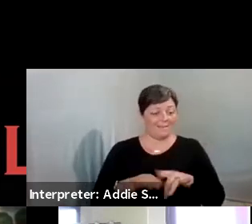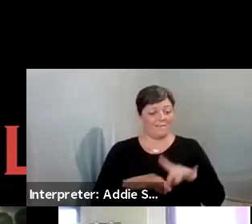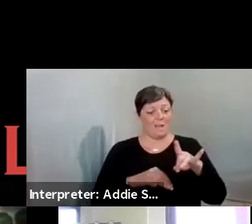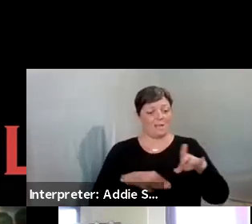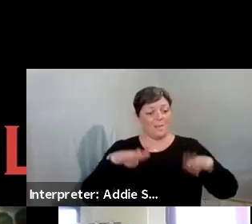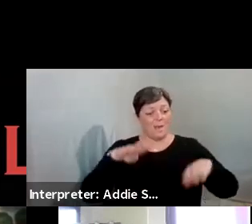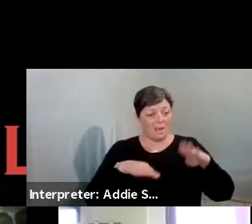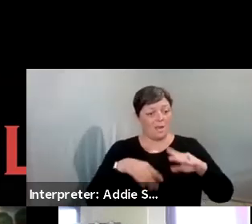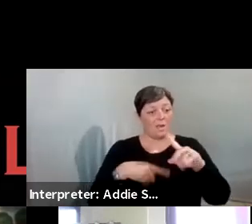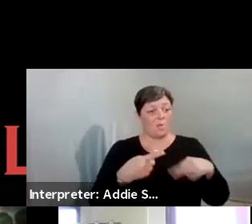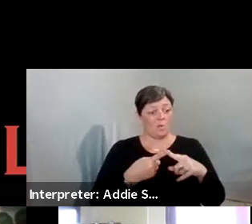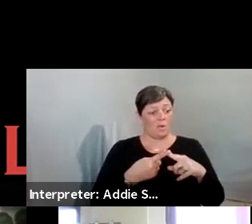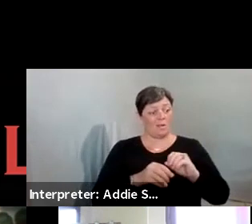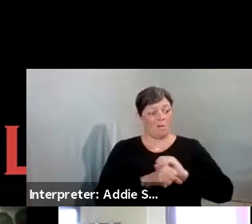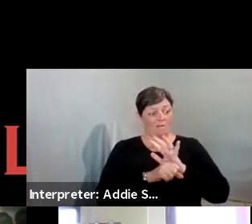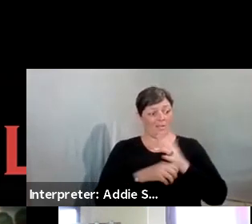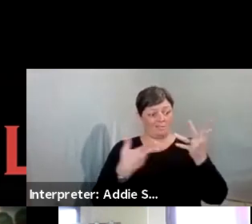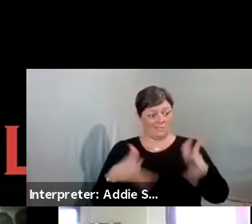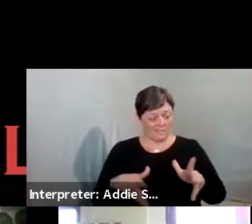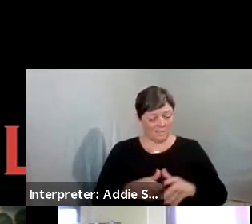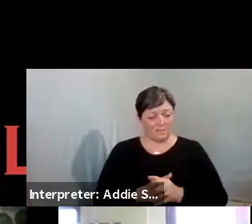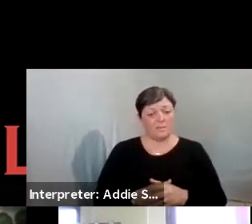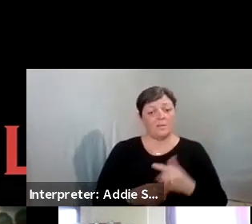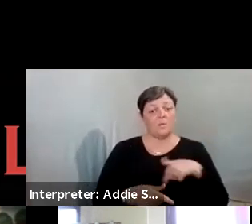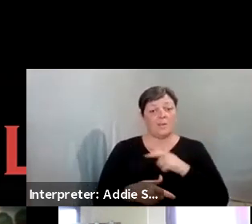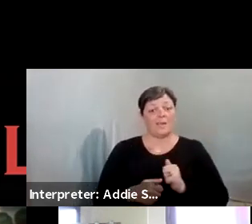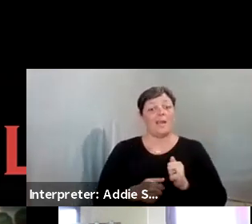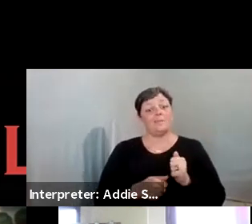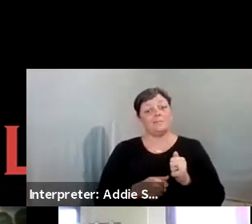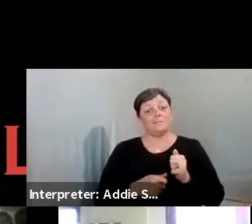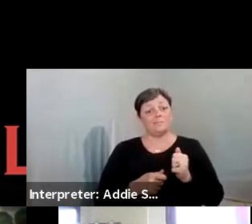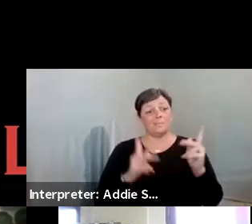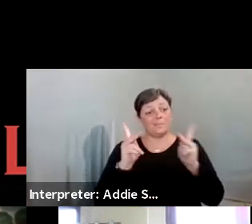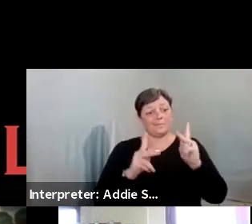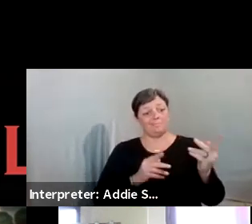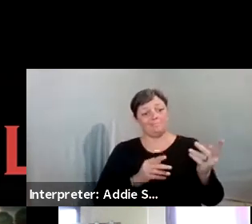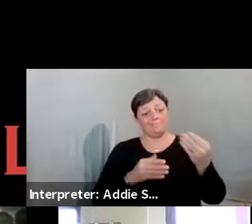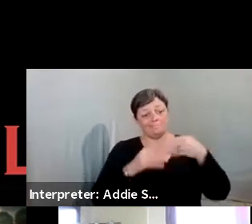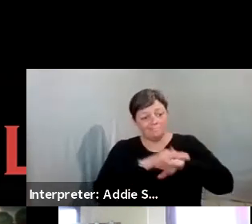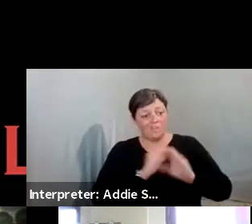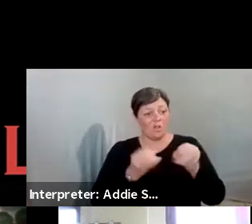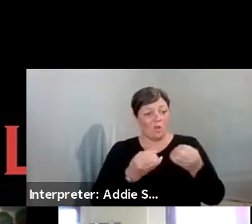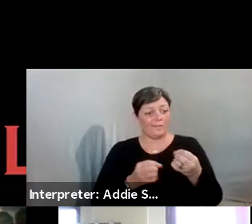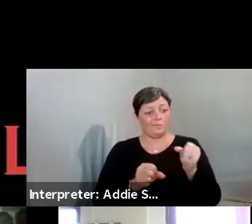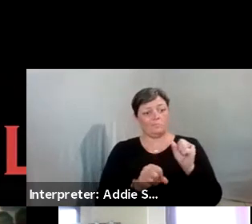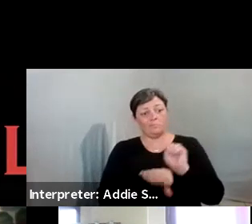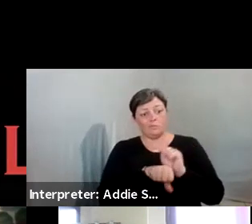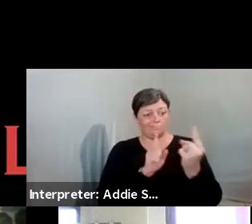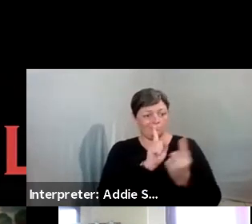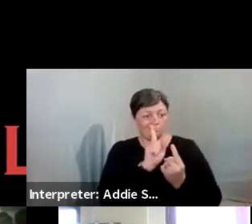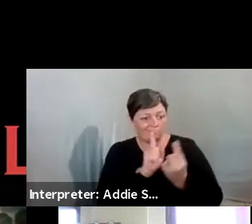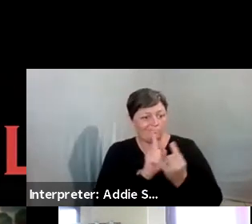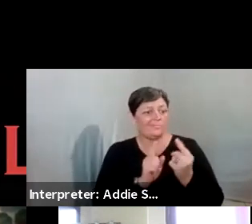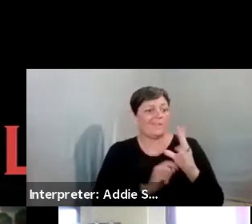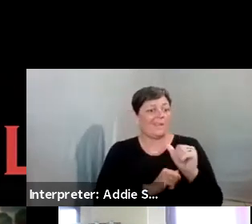when post-COVID, where we're able to bring people into the office and work with them directly and get more of those one-on-one